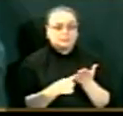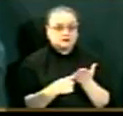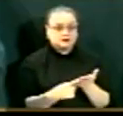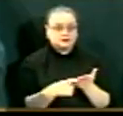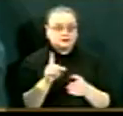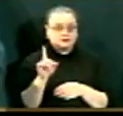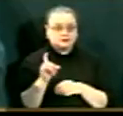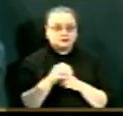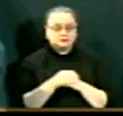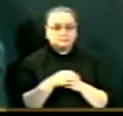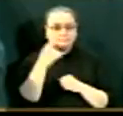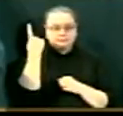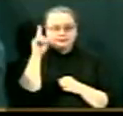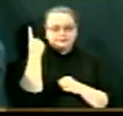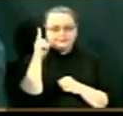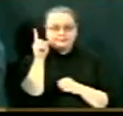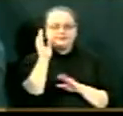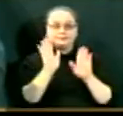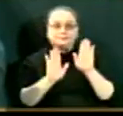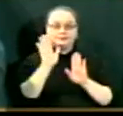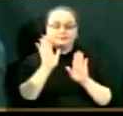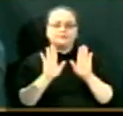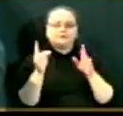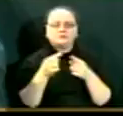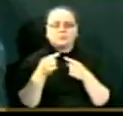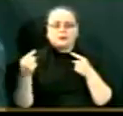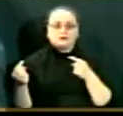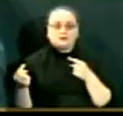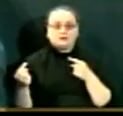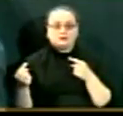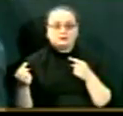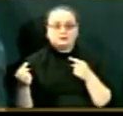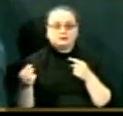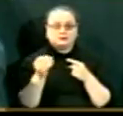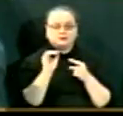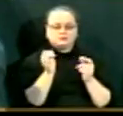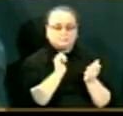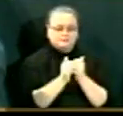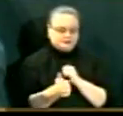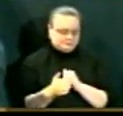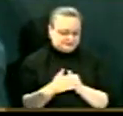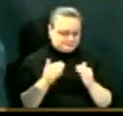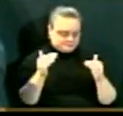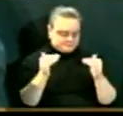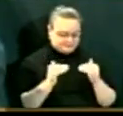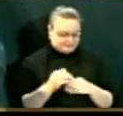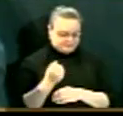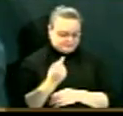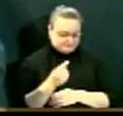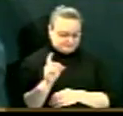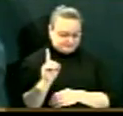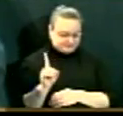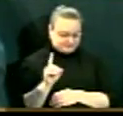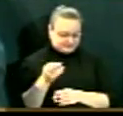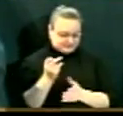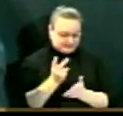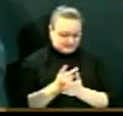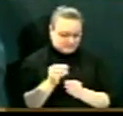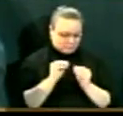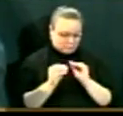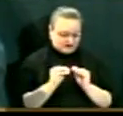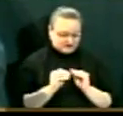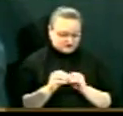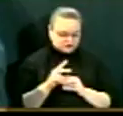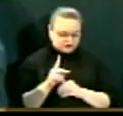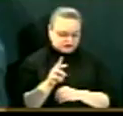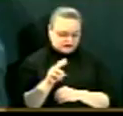discussion? All in favor say aye. Aye. All opposed? Motion carries. 11D, approve